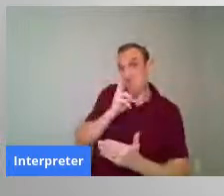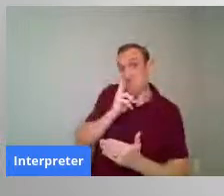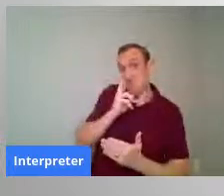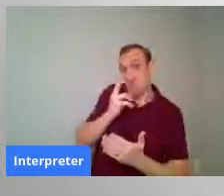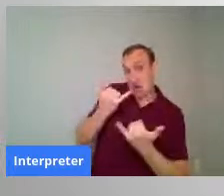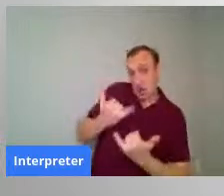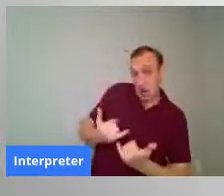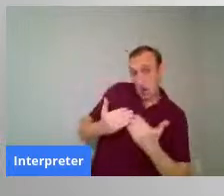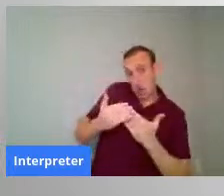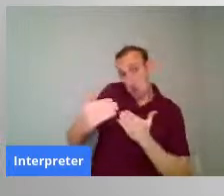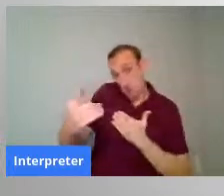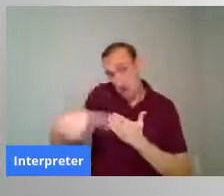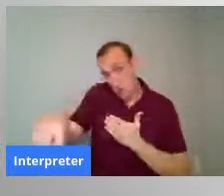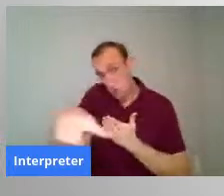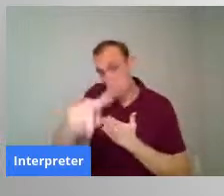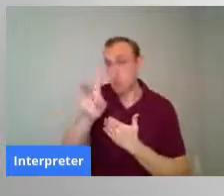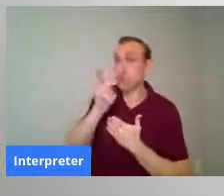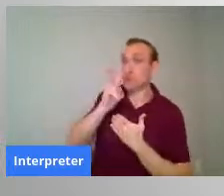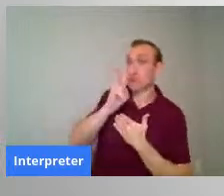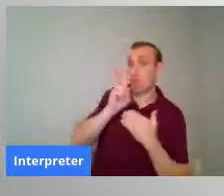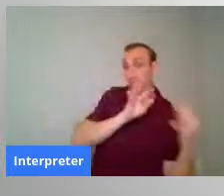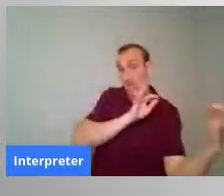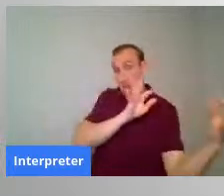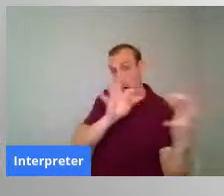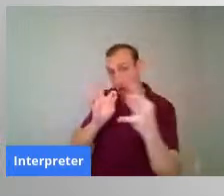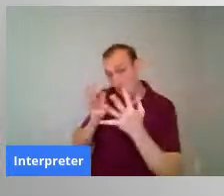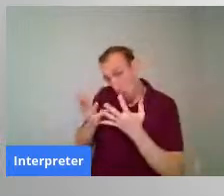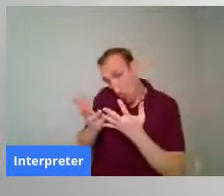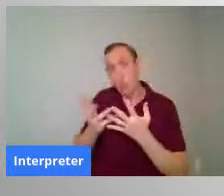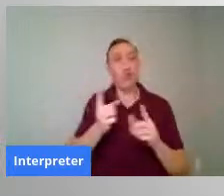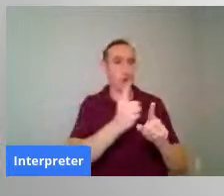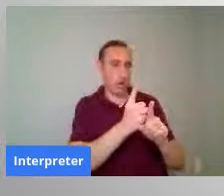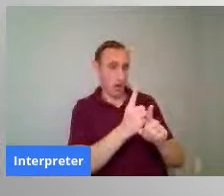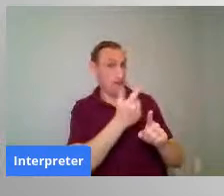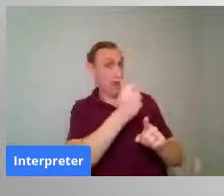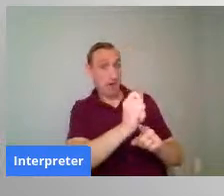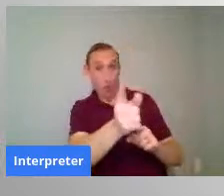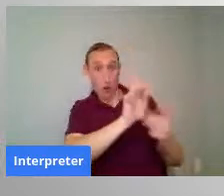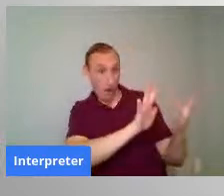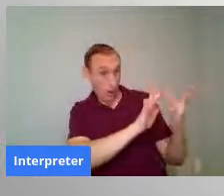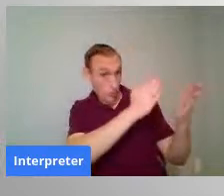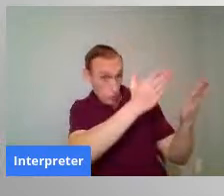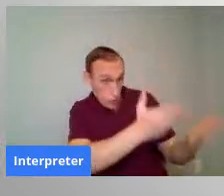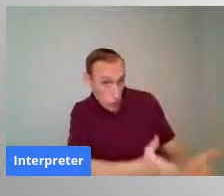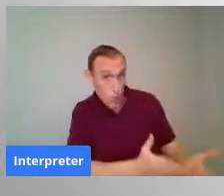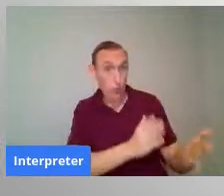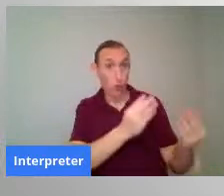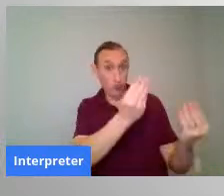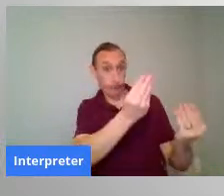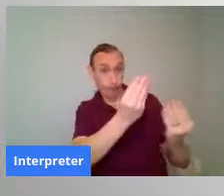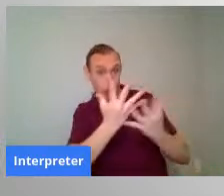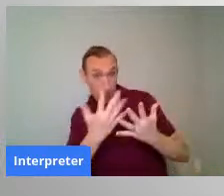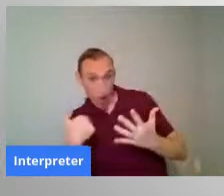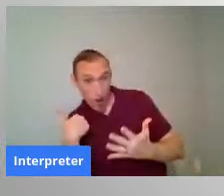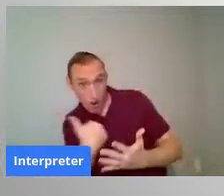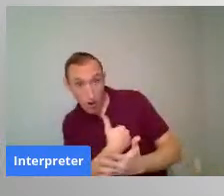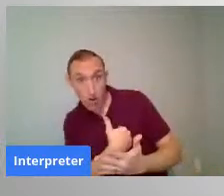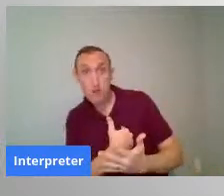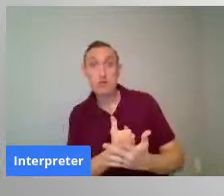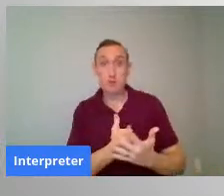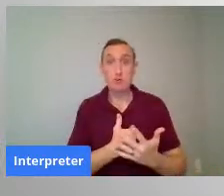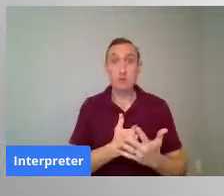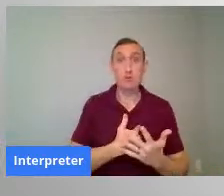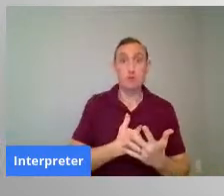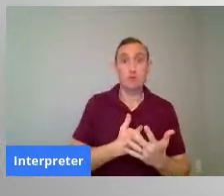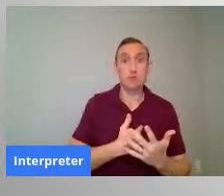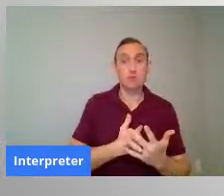That's correct. So they can, you know, if they reach out to you, if something's shared with us, you know, some of the areas we're